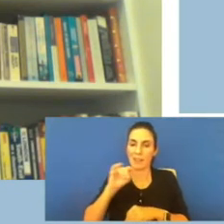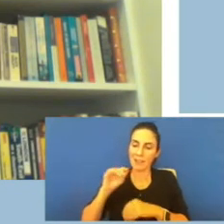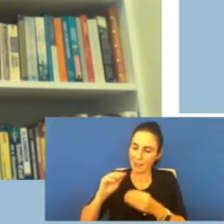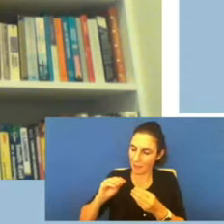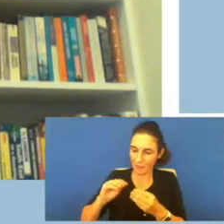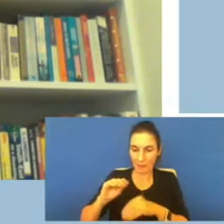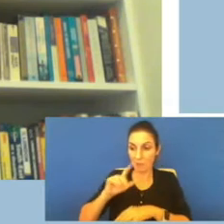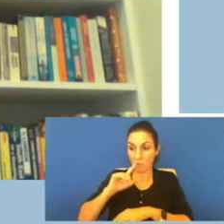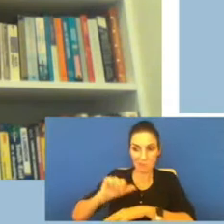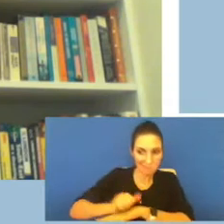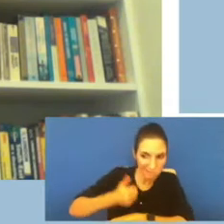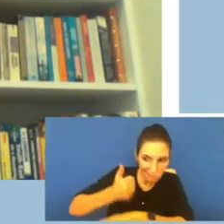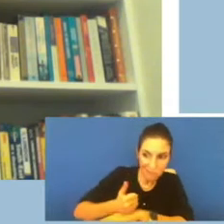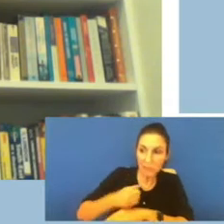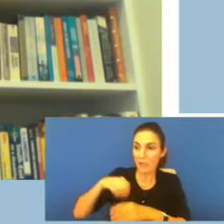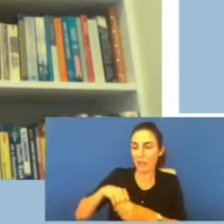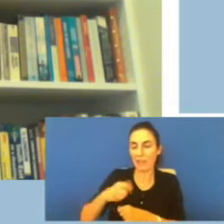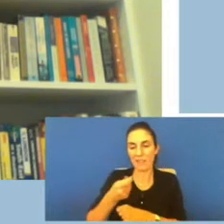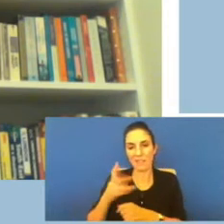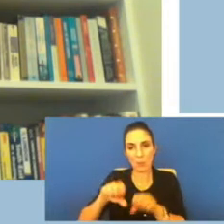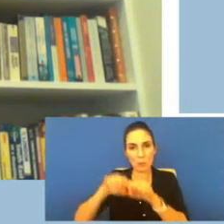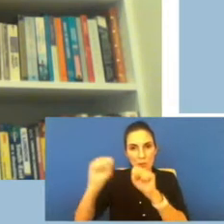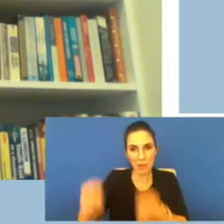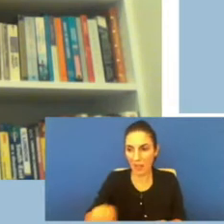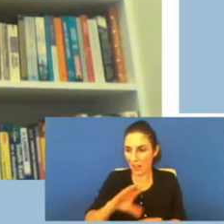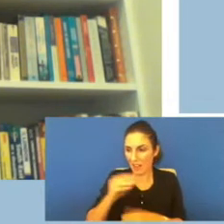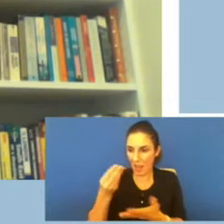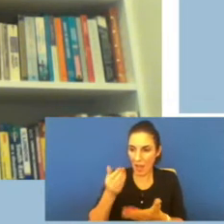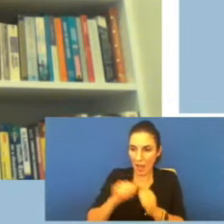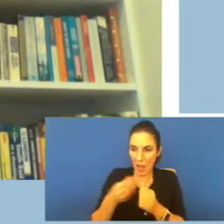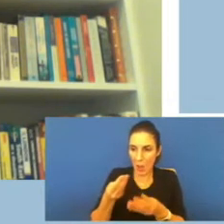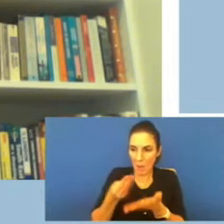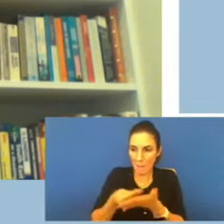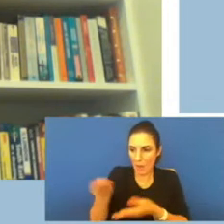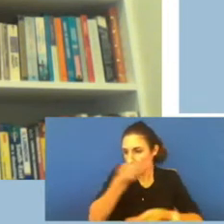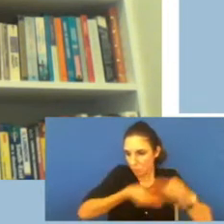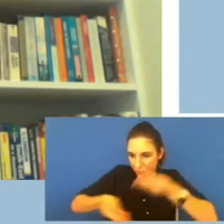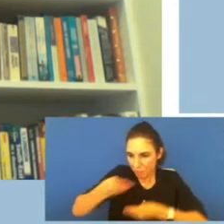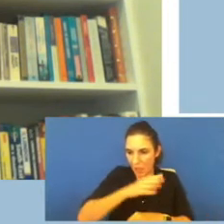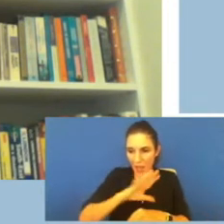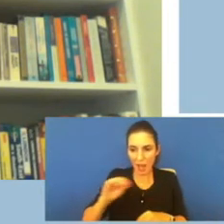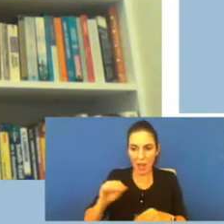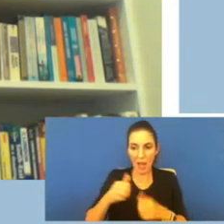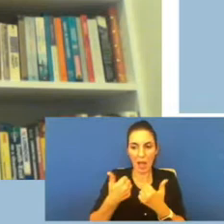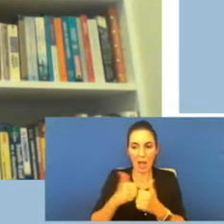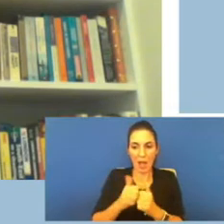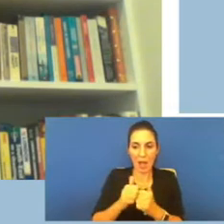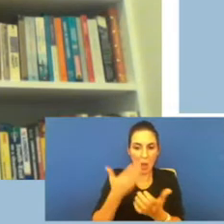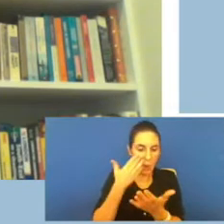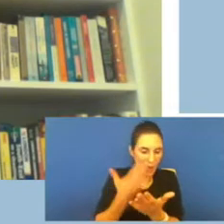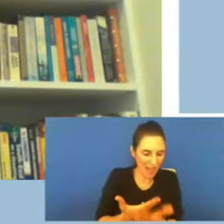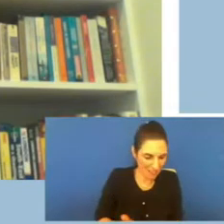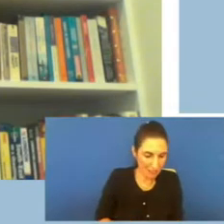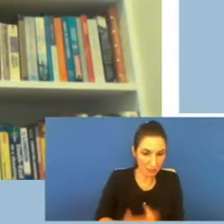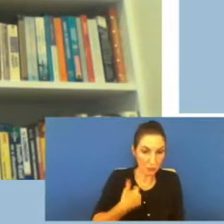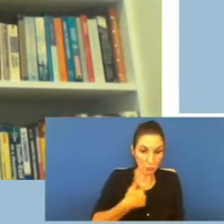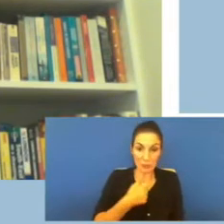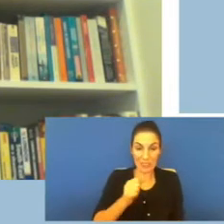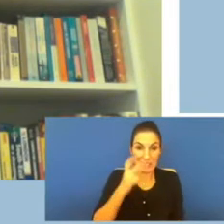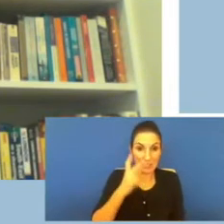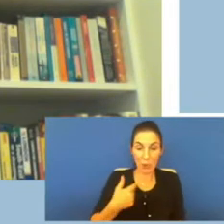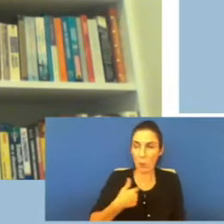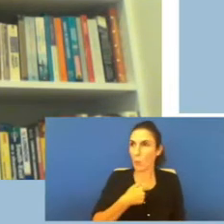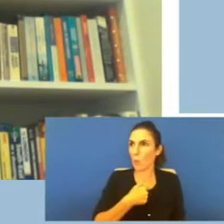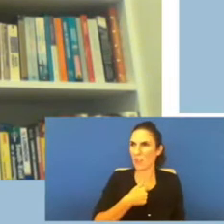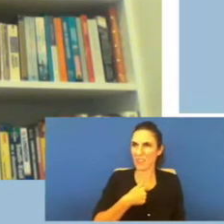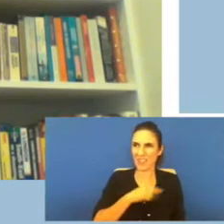systems, including clearly how money moves and how evidence gets made. And so, we came into it thinking,